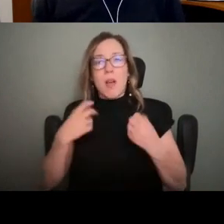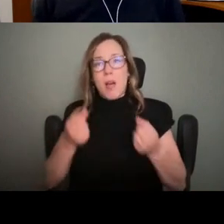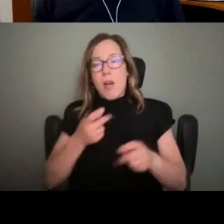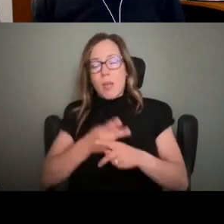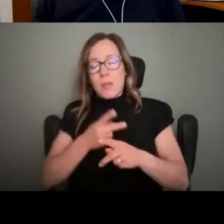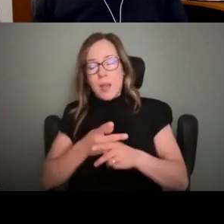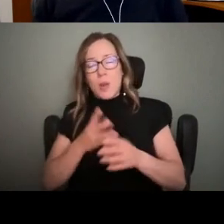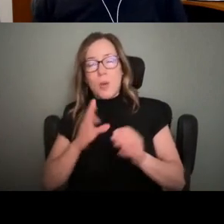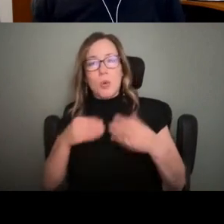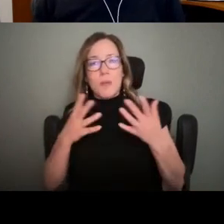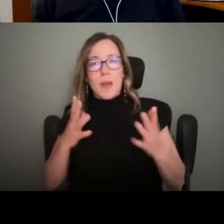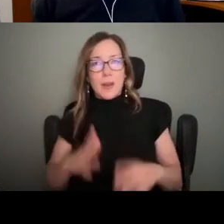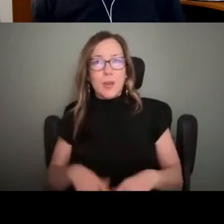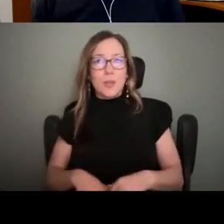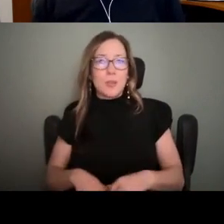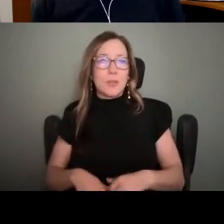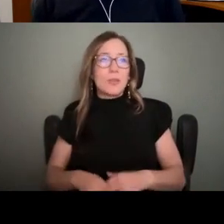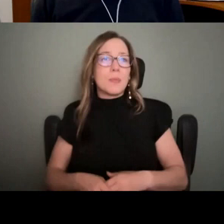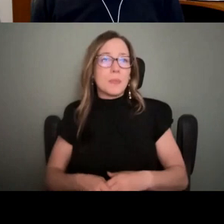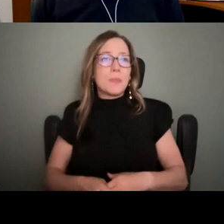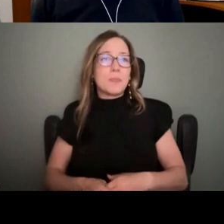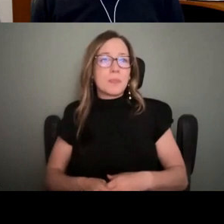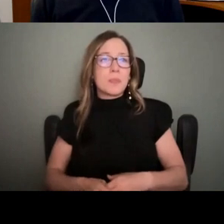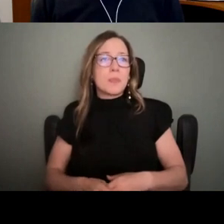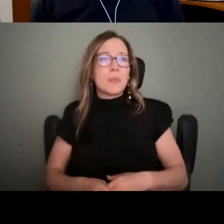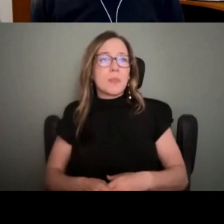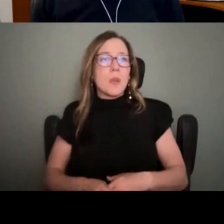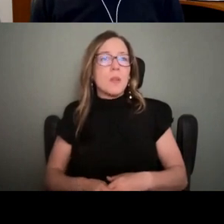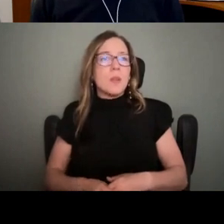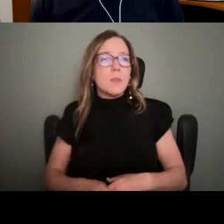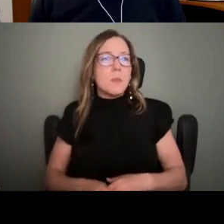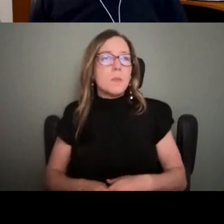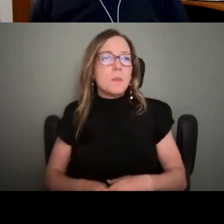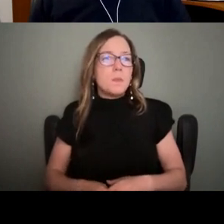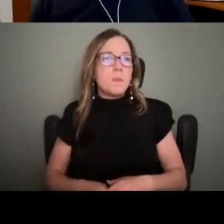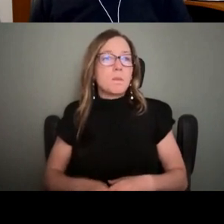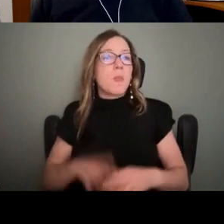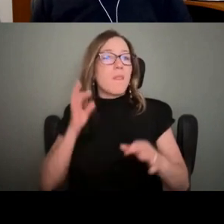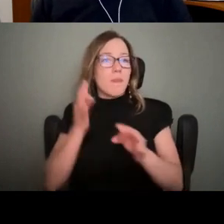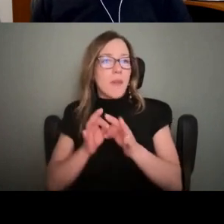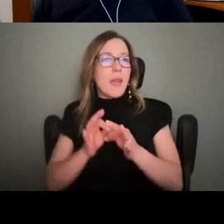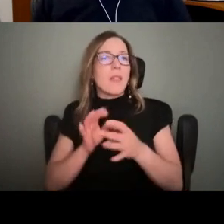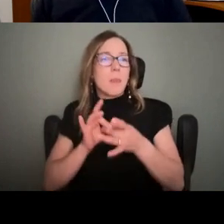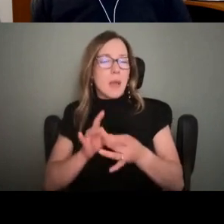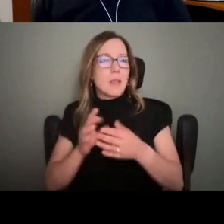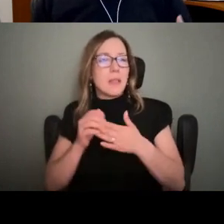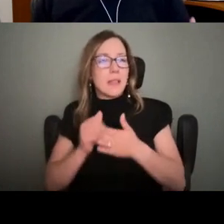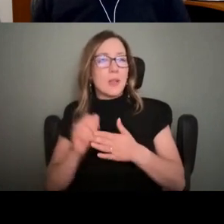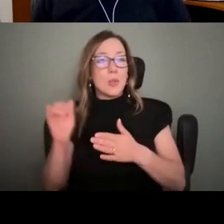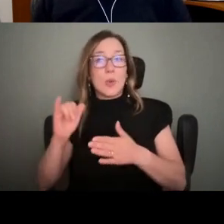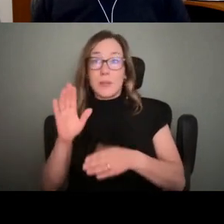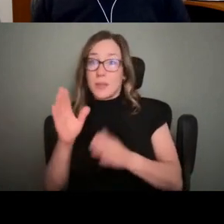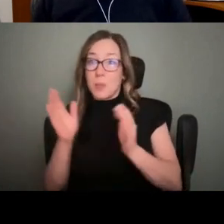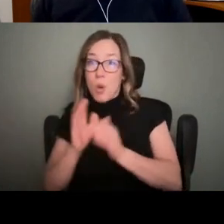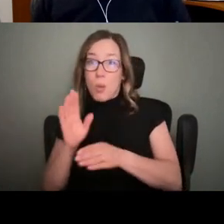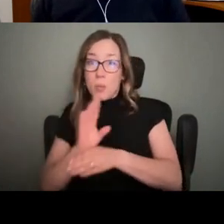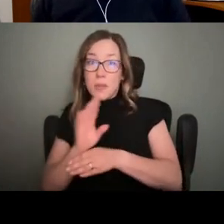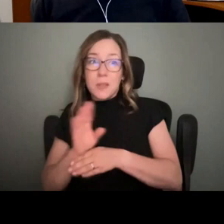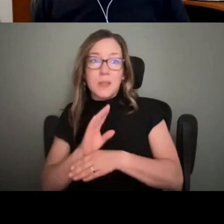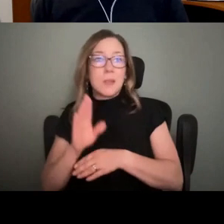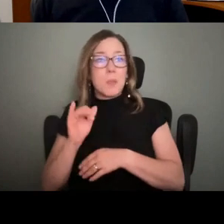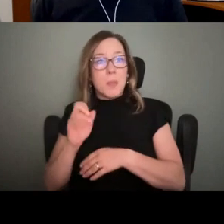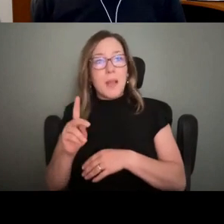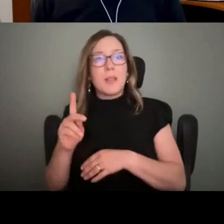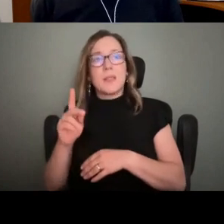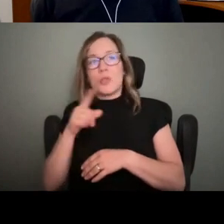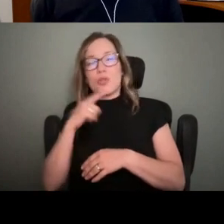last, and faith-based leaders, which we heard about in the last session, but even small businesses, banks, dry cleaners,